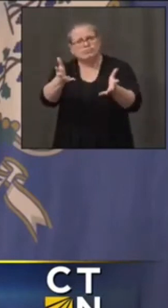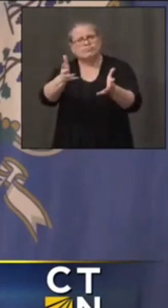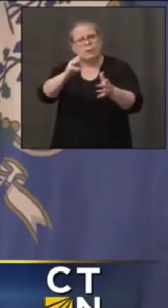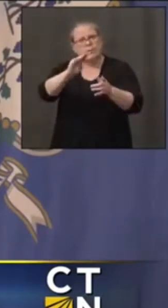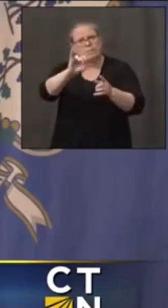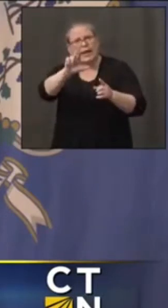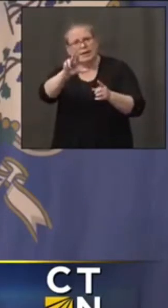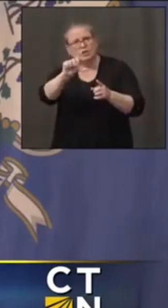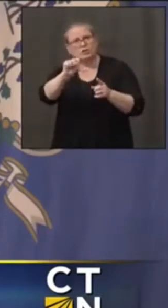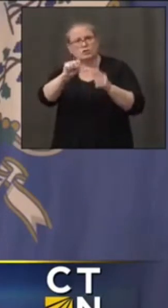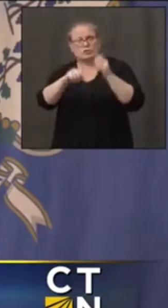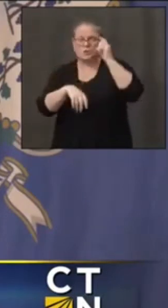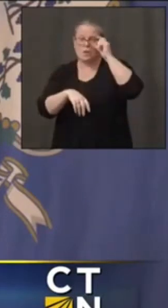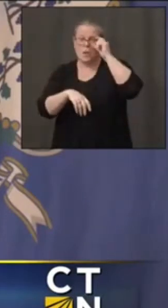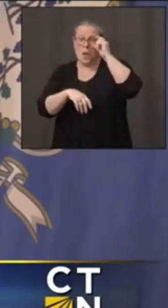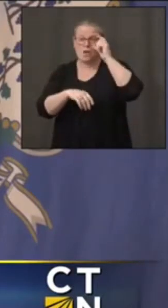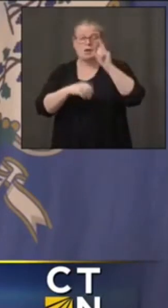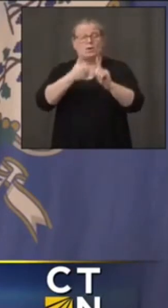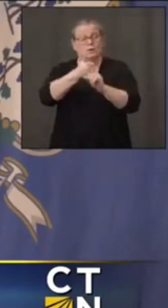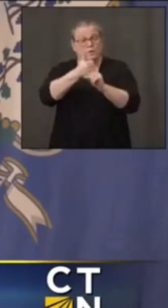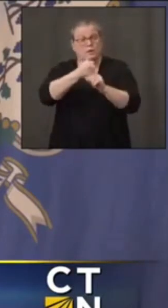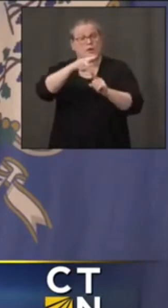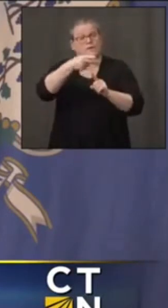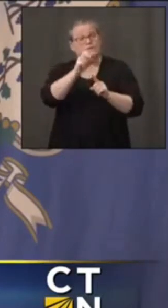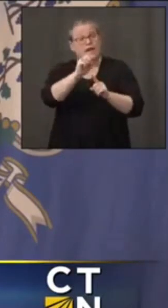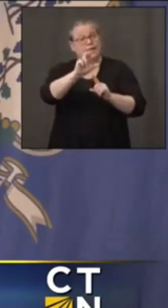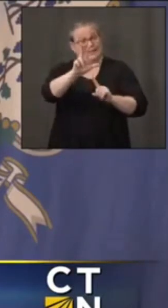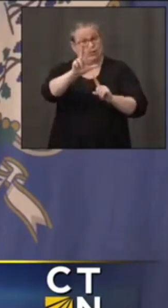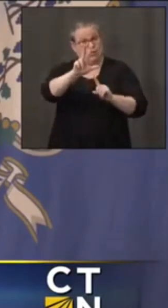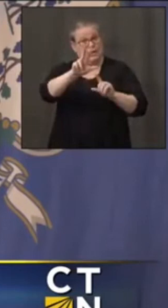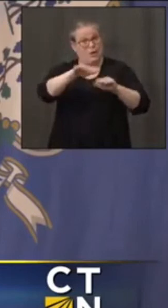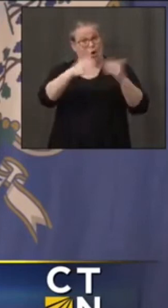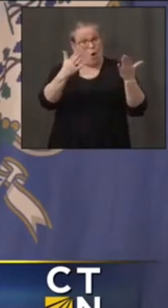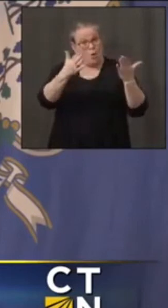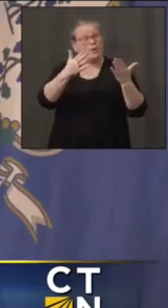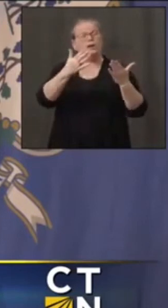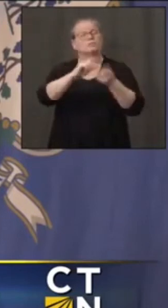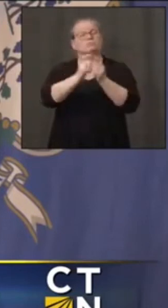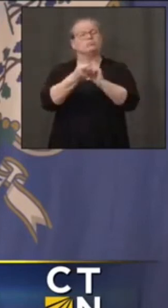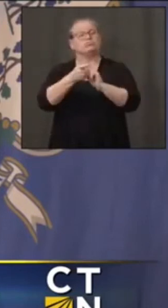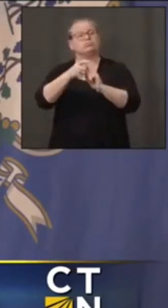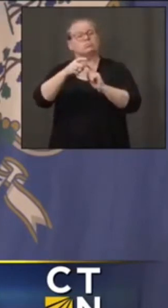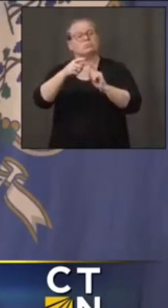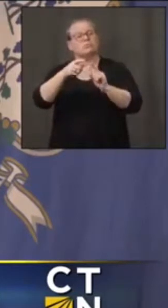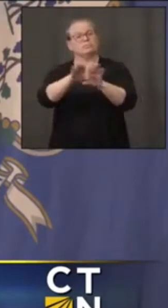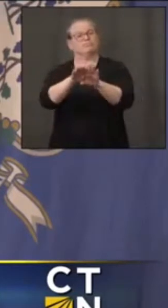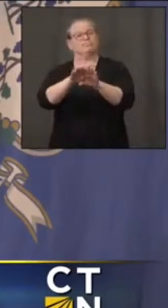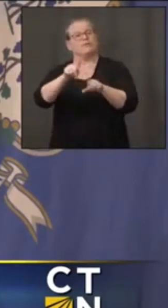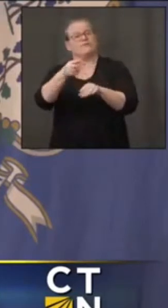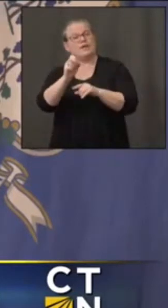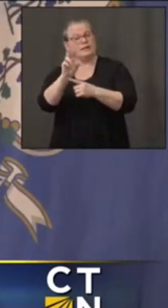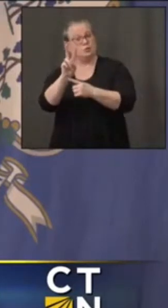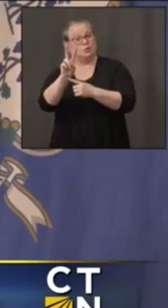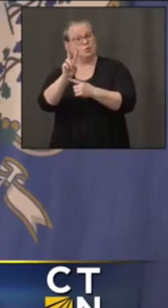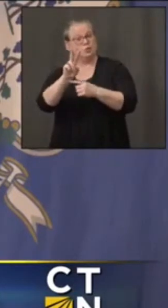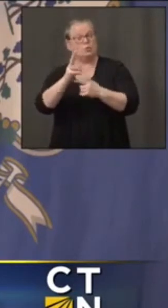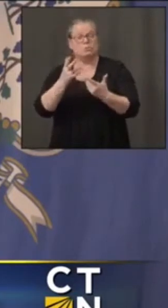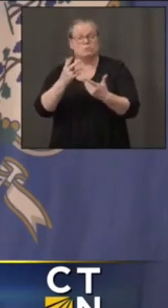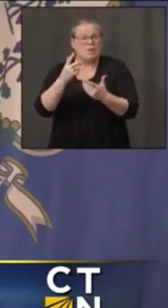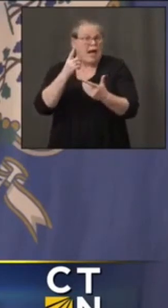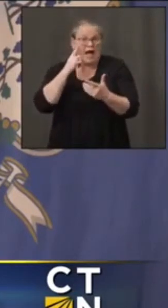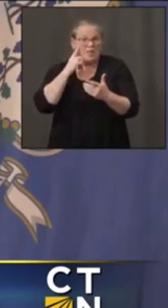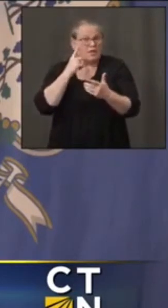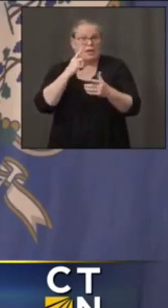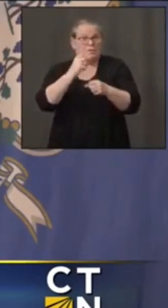back to phase 2 to help limit the spread? I think enforcement. That's what we talked about earlier on. And I'd like to see